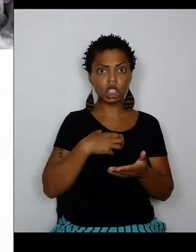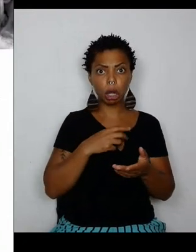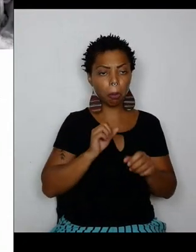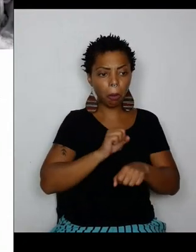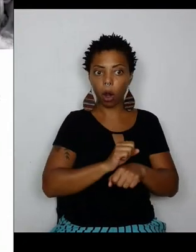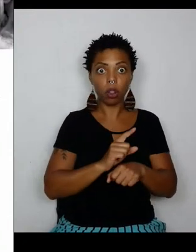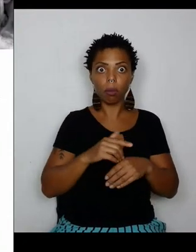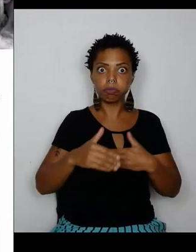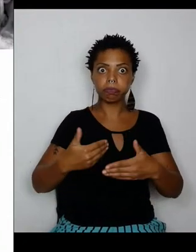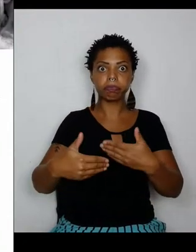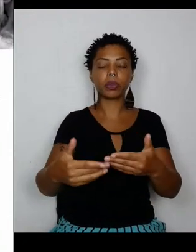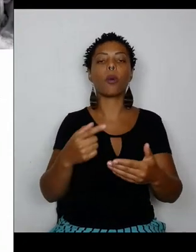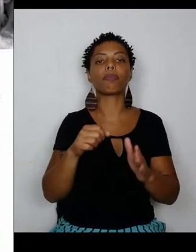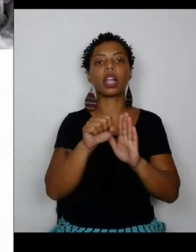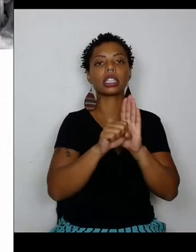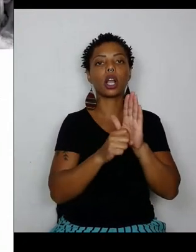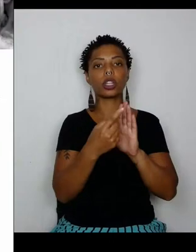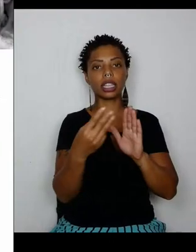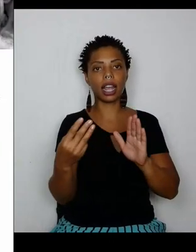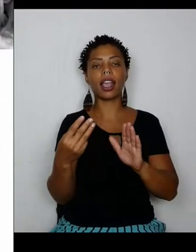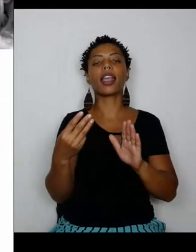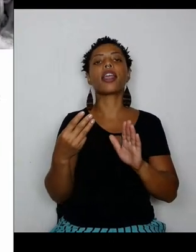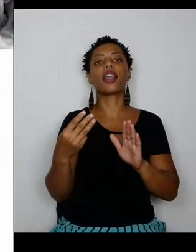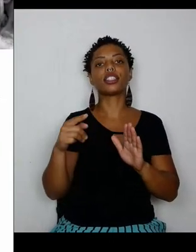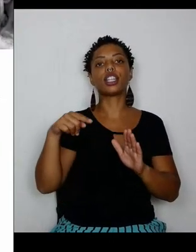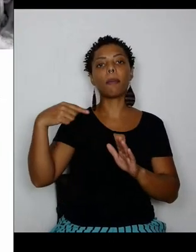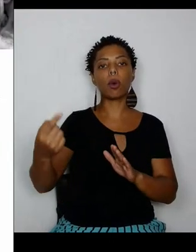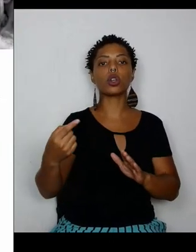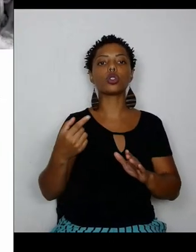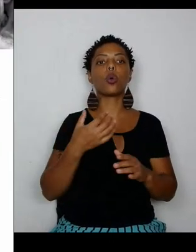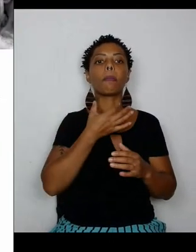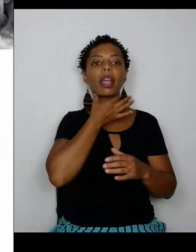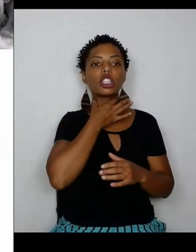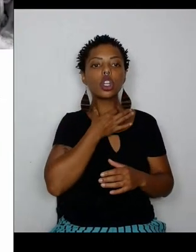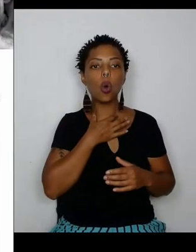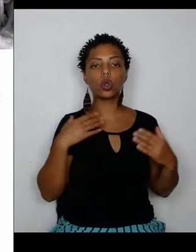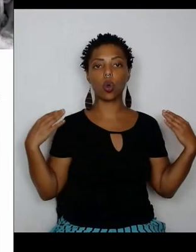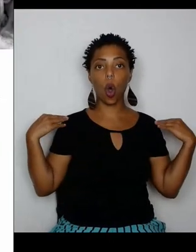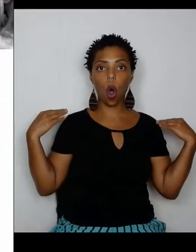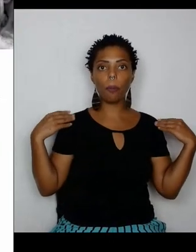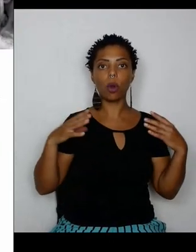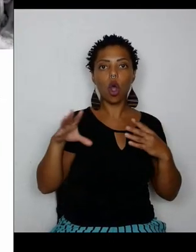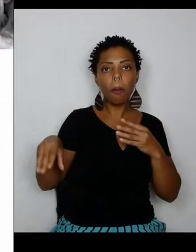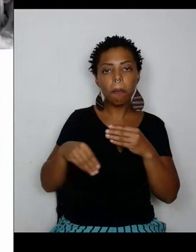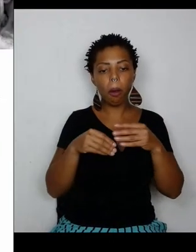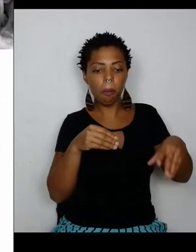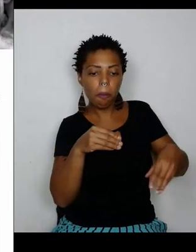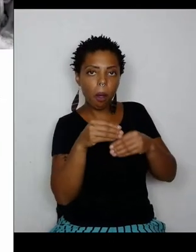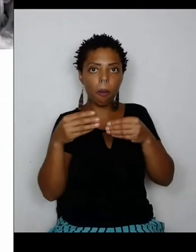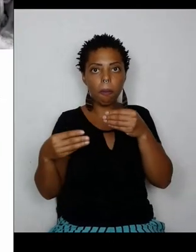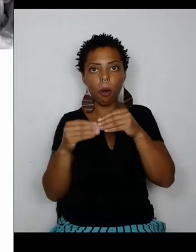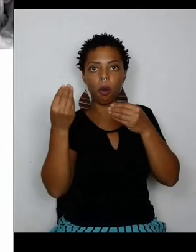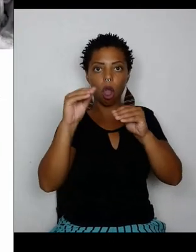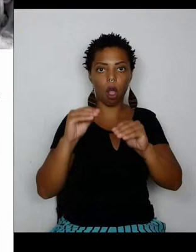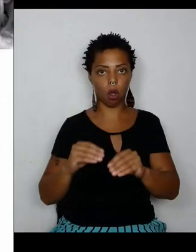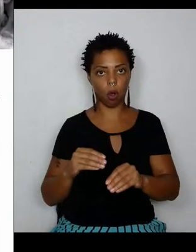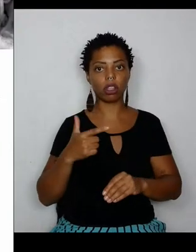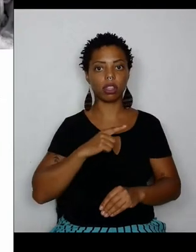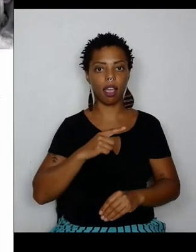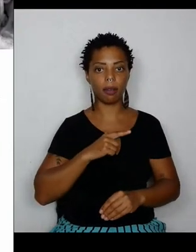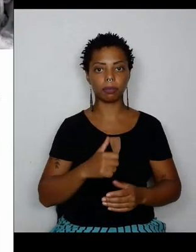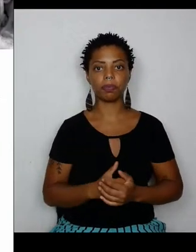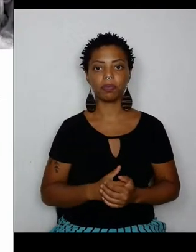century blood and tears could be added by this point i pornographies of the holy face